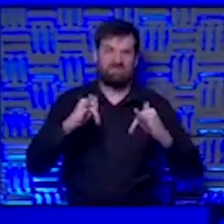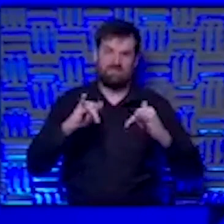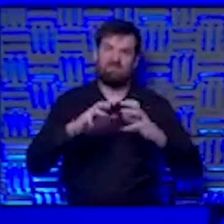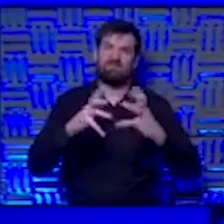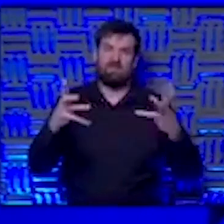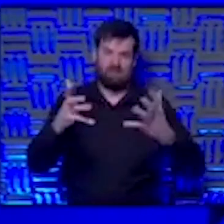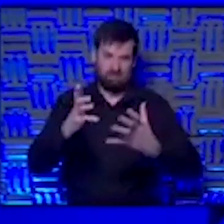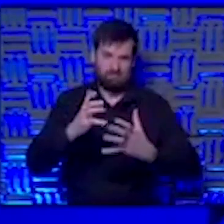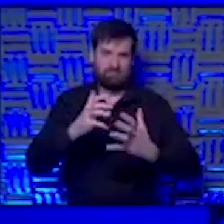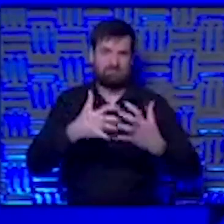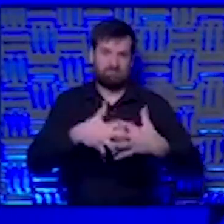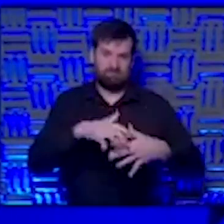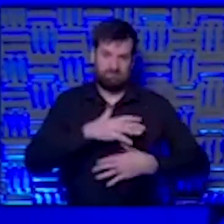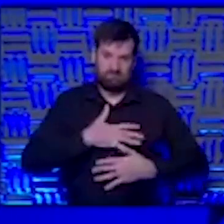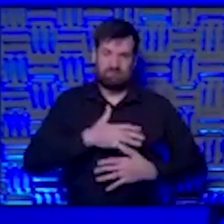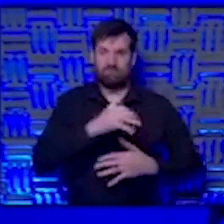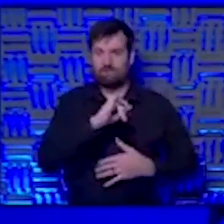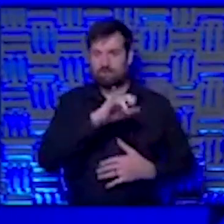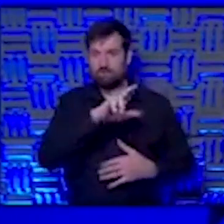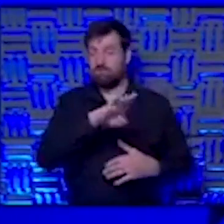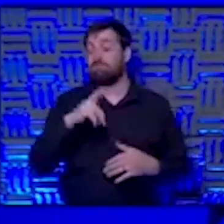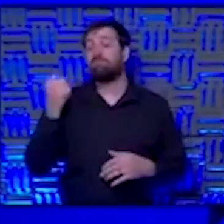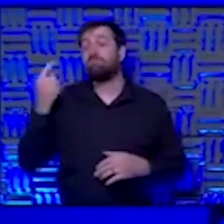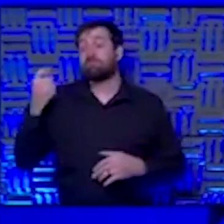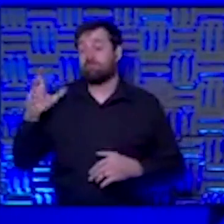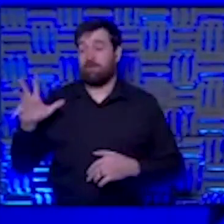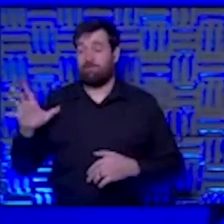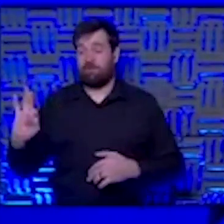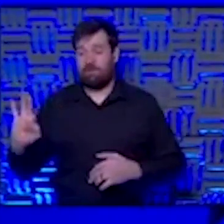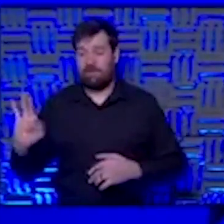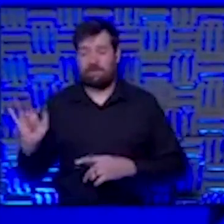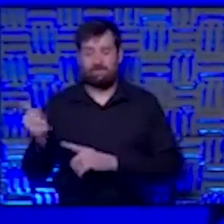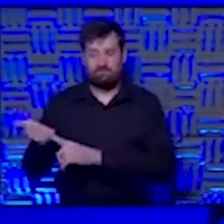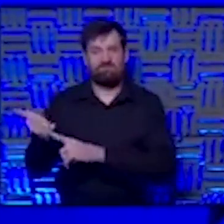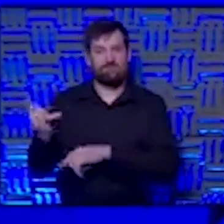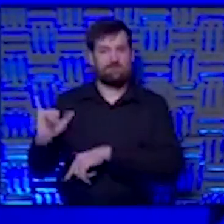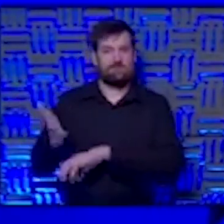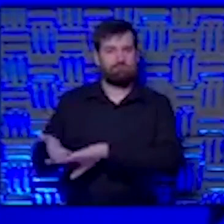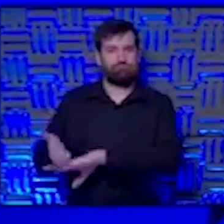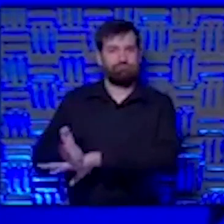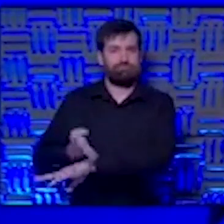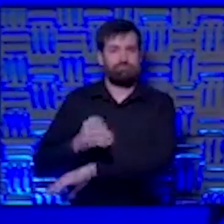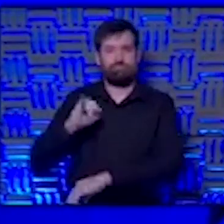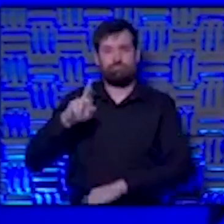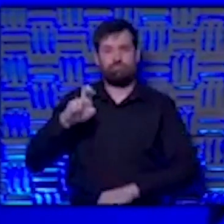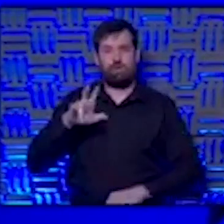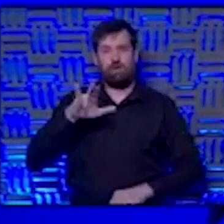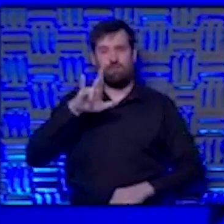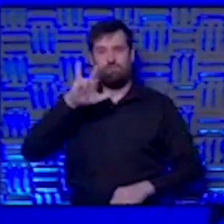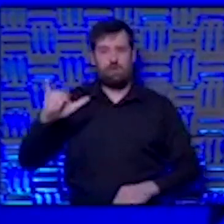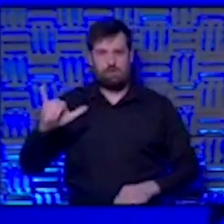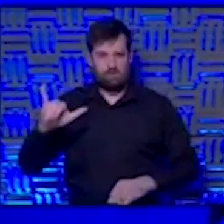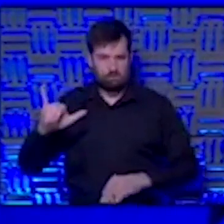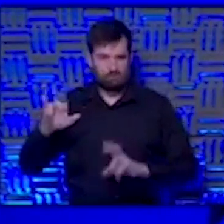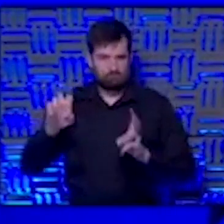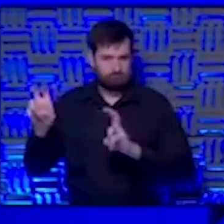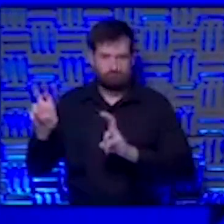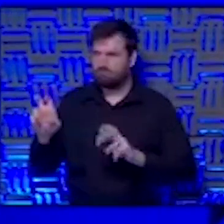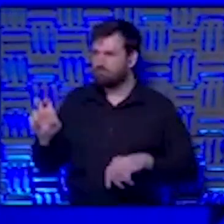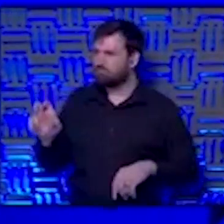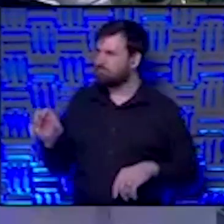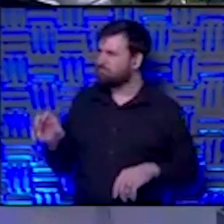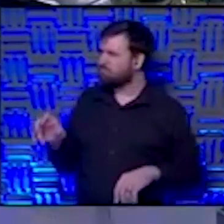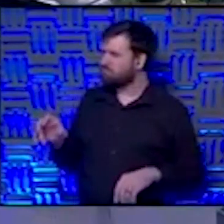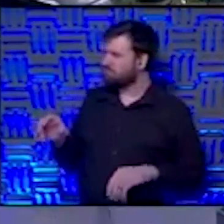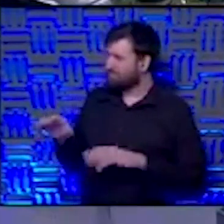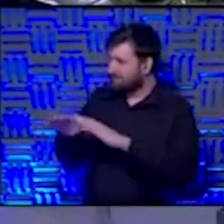ventilator. We do have 59 patients who are still here in that recovery type period as well. And that in Hayes, total is